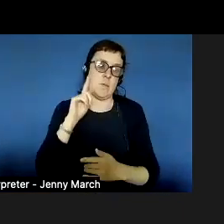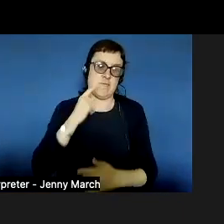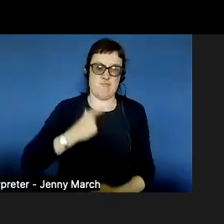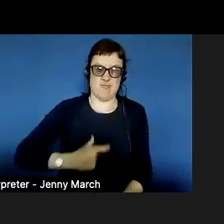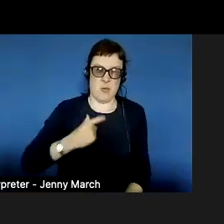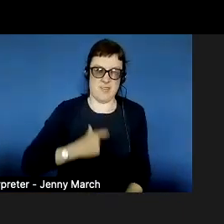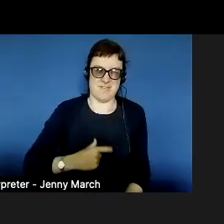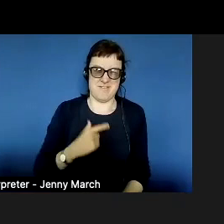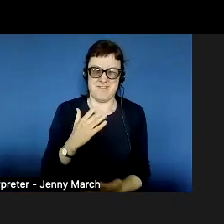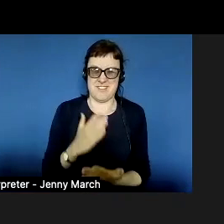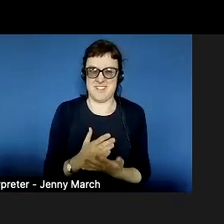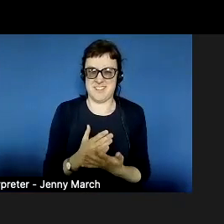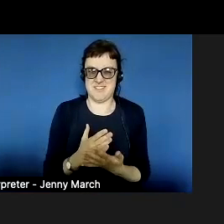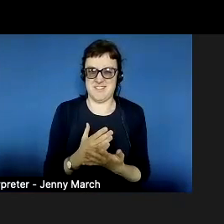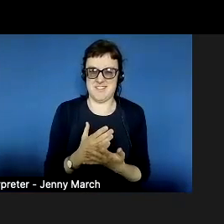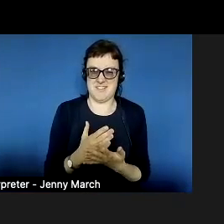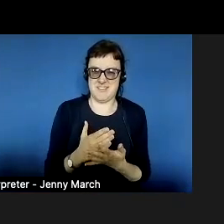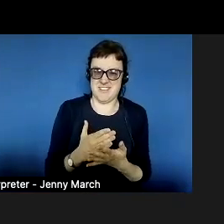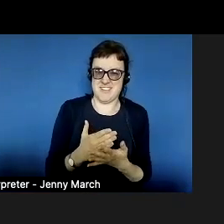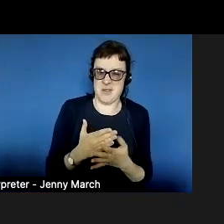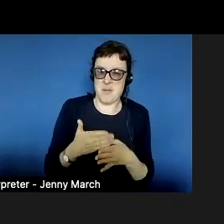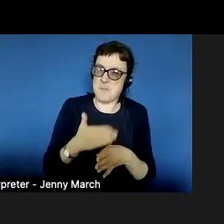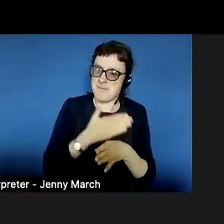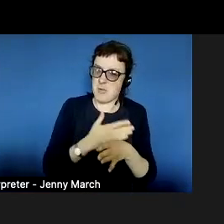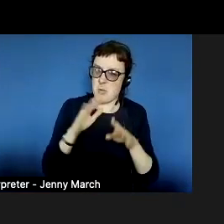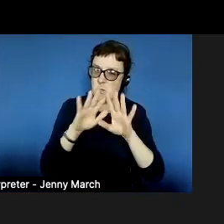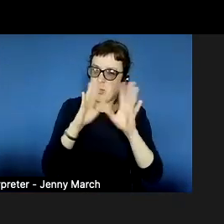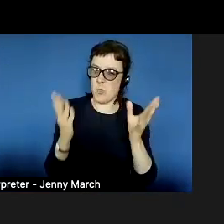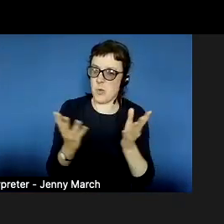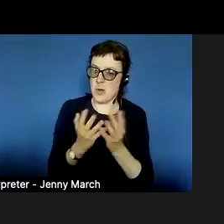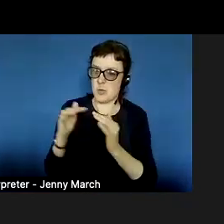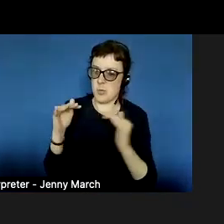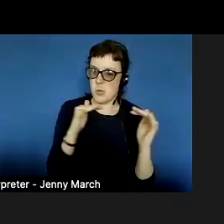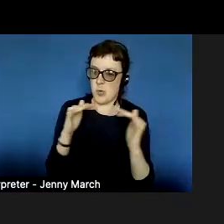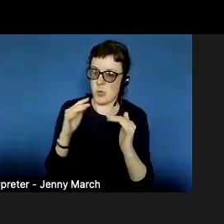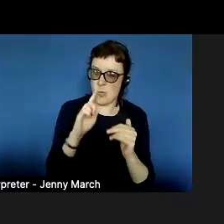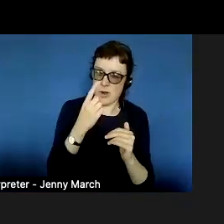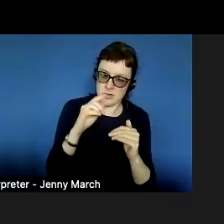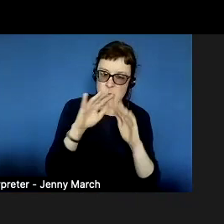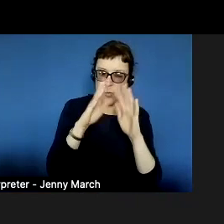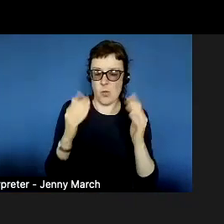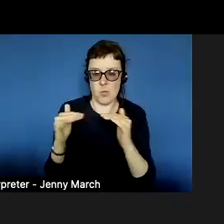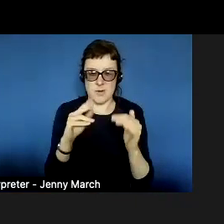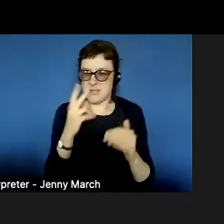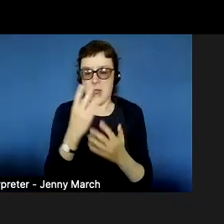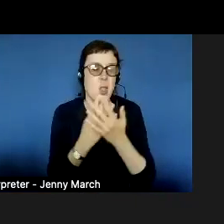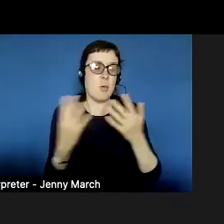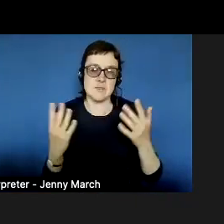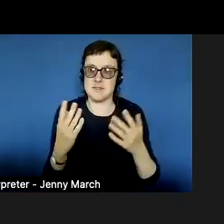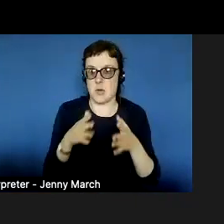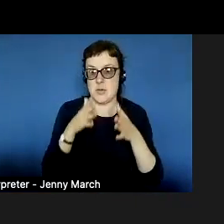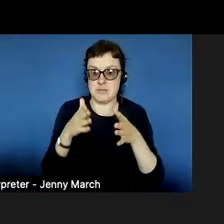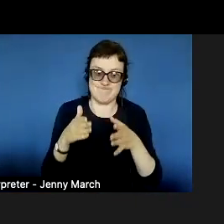actually, pre the World Wars, most hospitals were full of women who